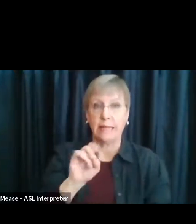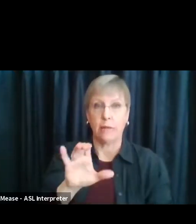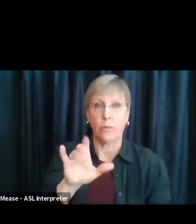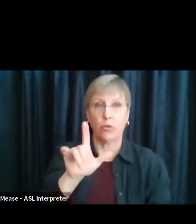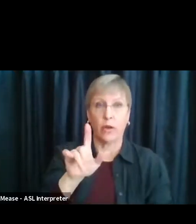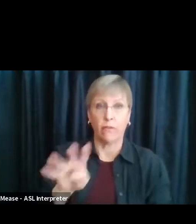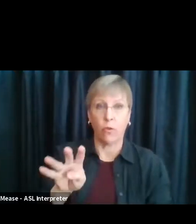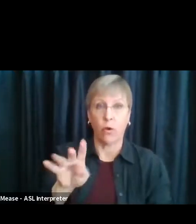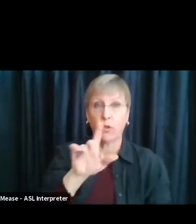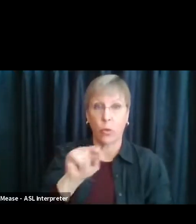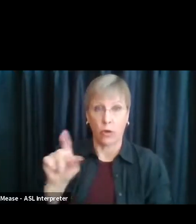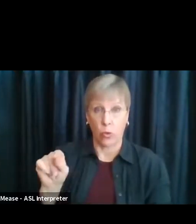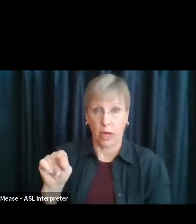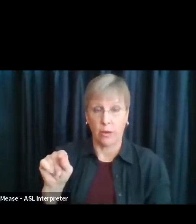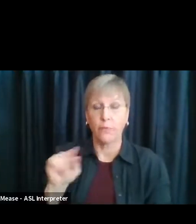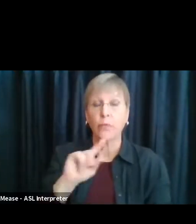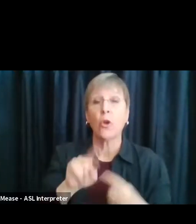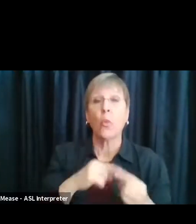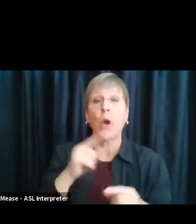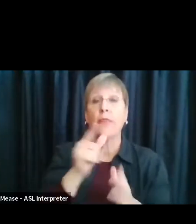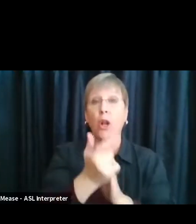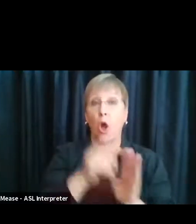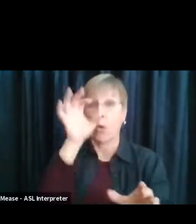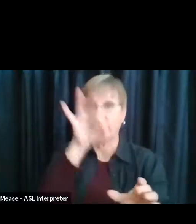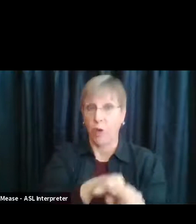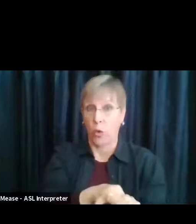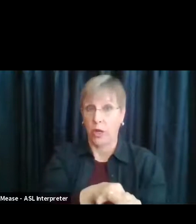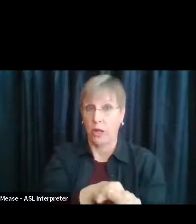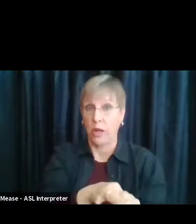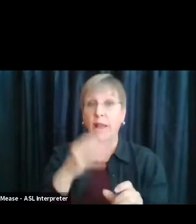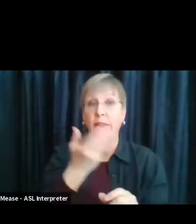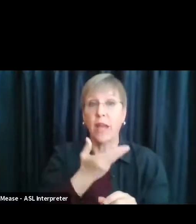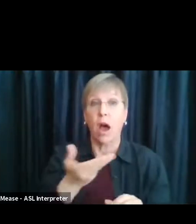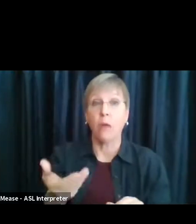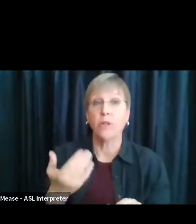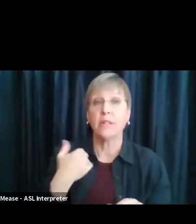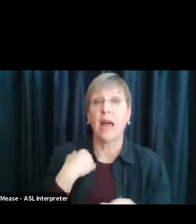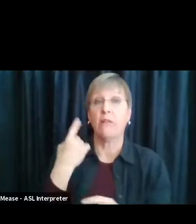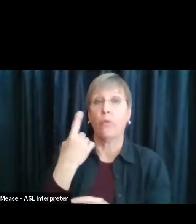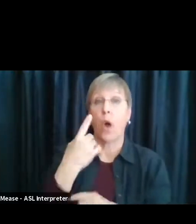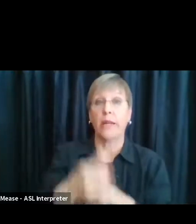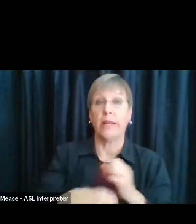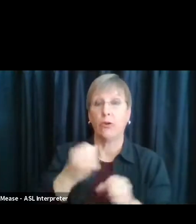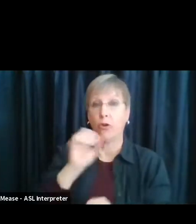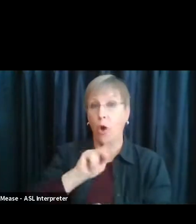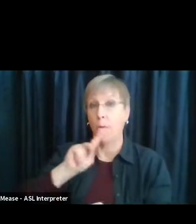of 2020. When the law is voted, the objects have 1 year to go back to